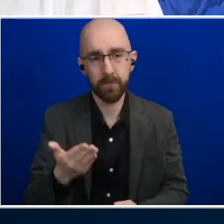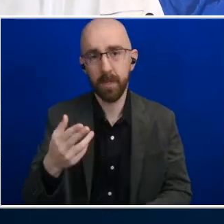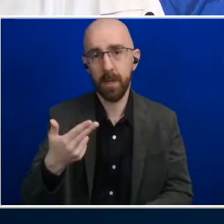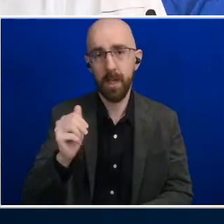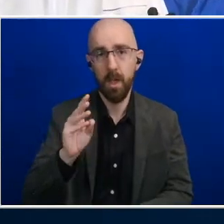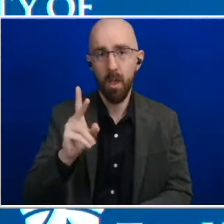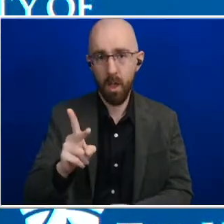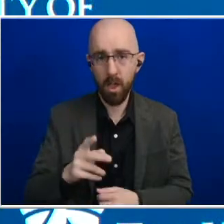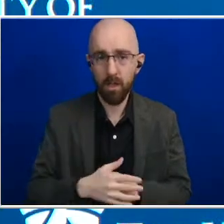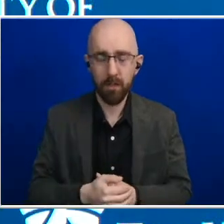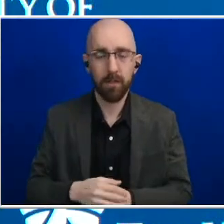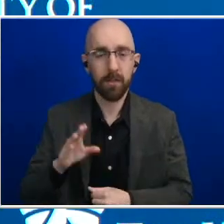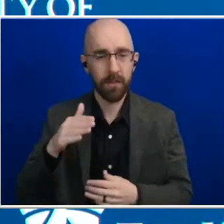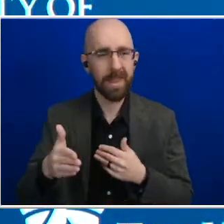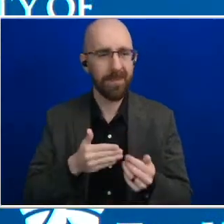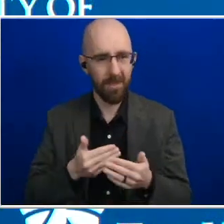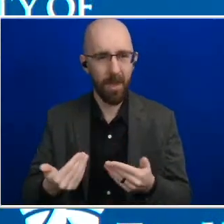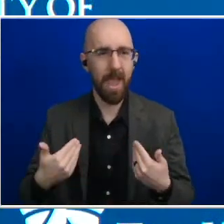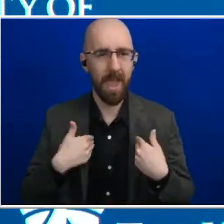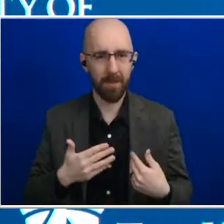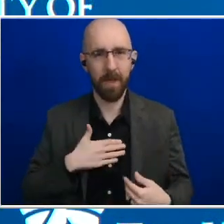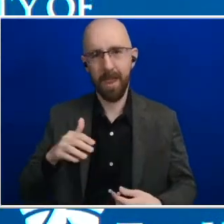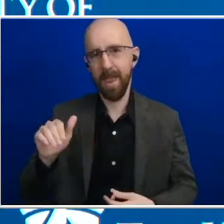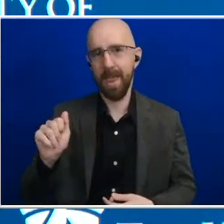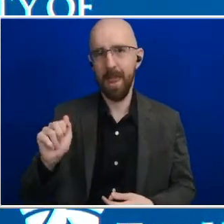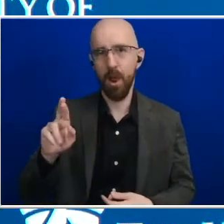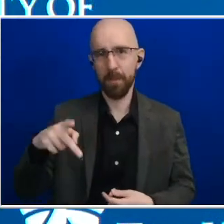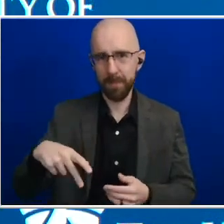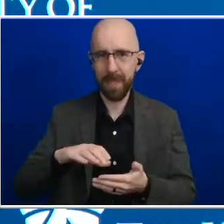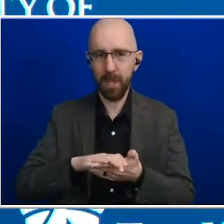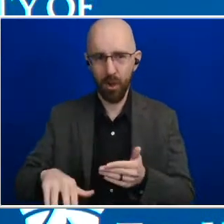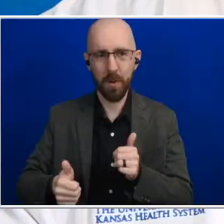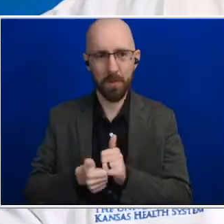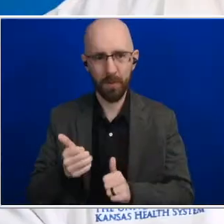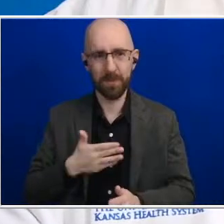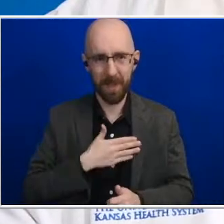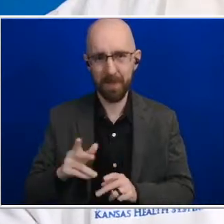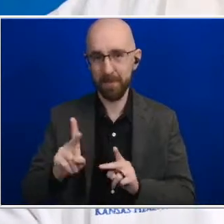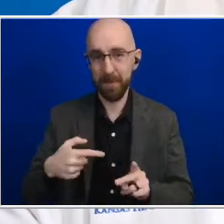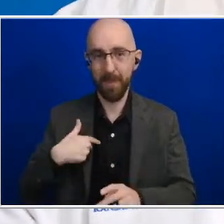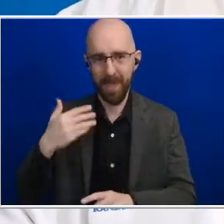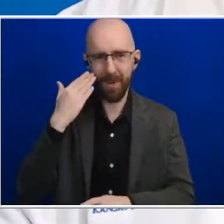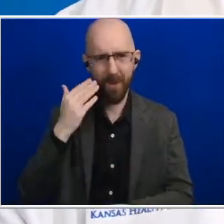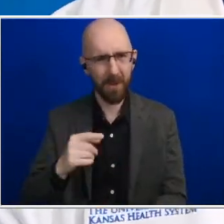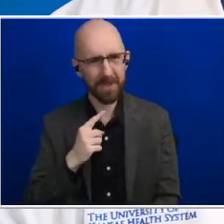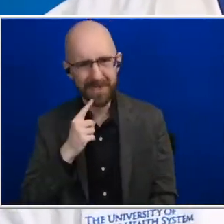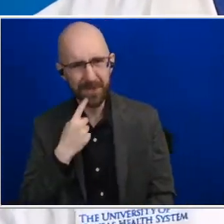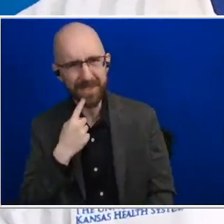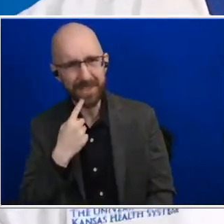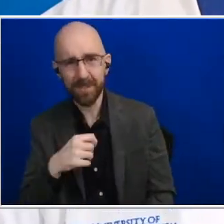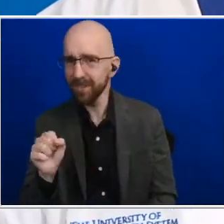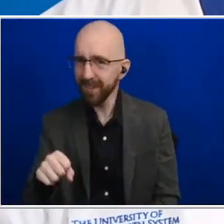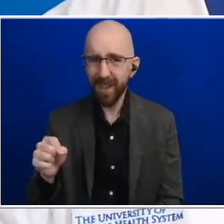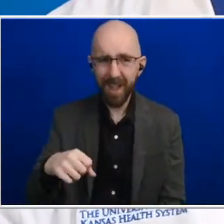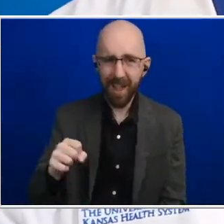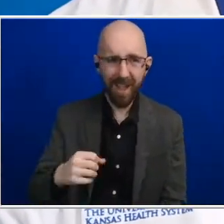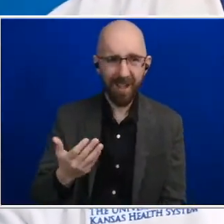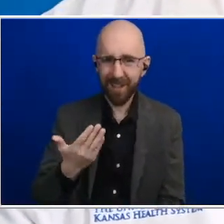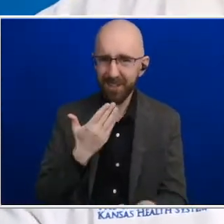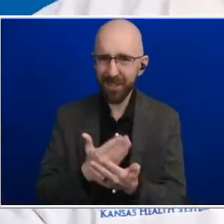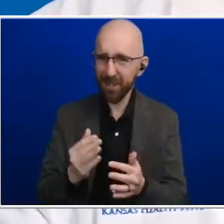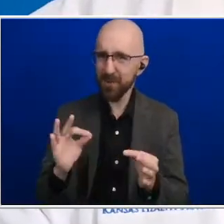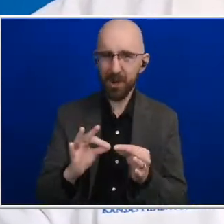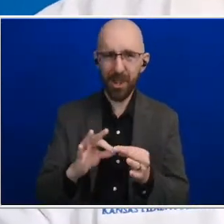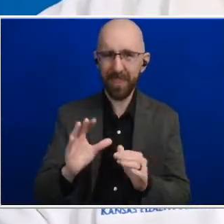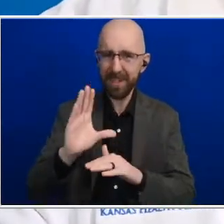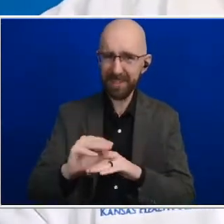though I have my AARP card, I think most of my people that I know. Seriously? Yeah, what are you talking about? Where's the grade? Discounts. I've got one